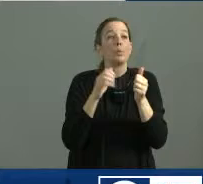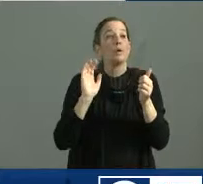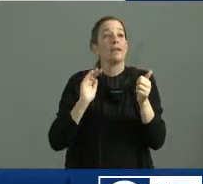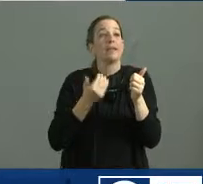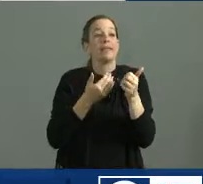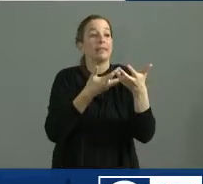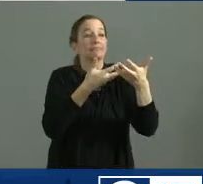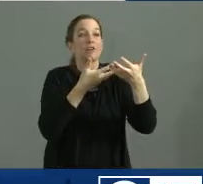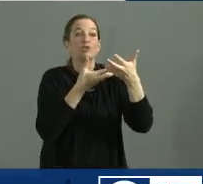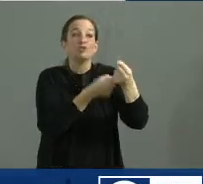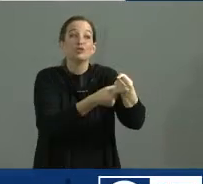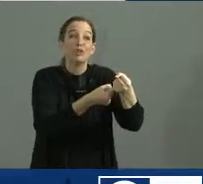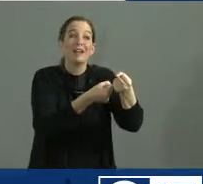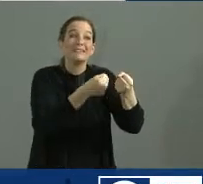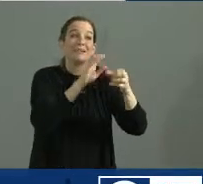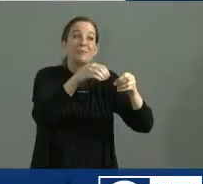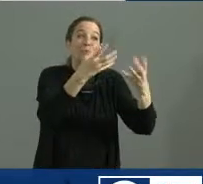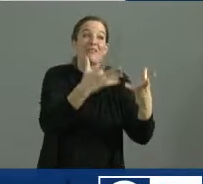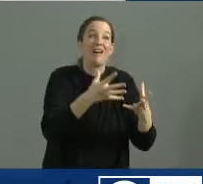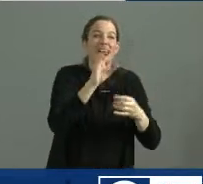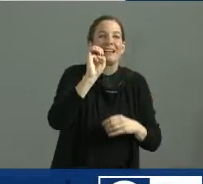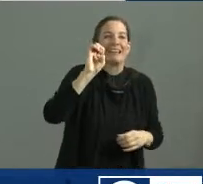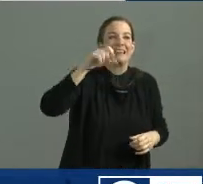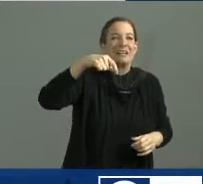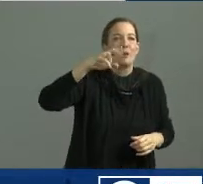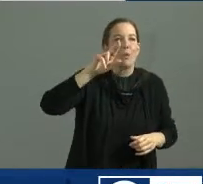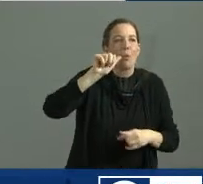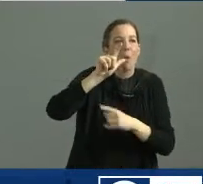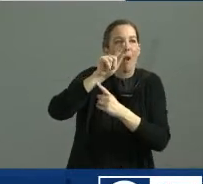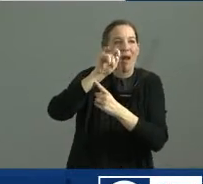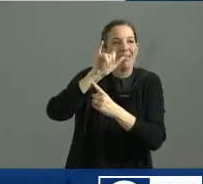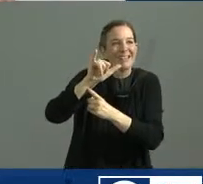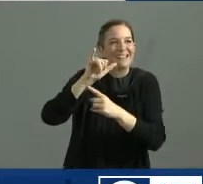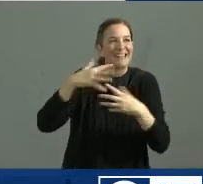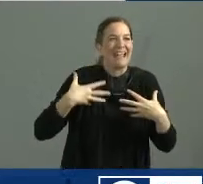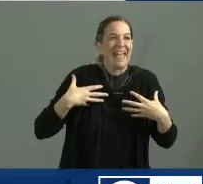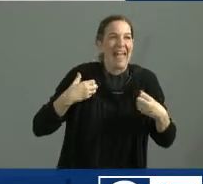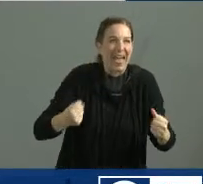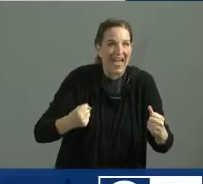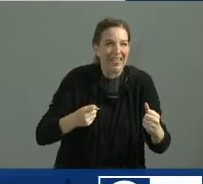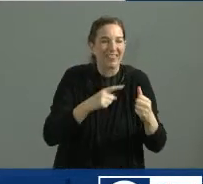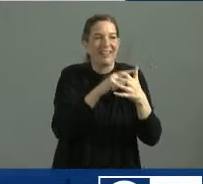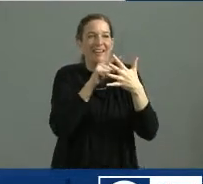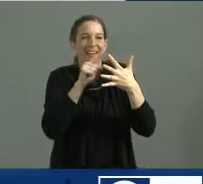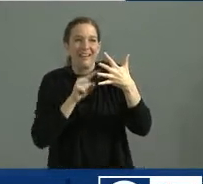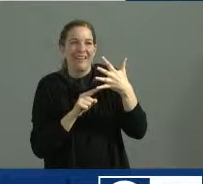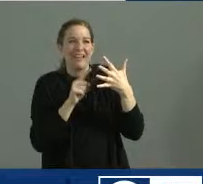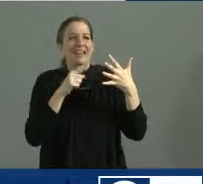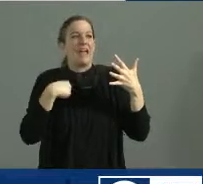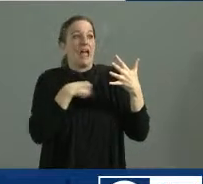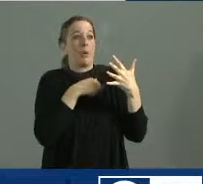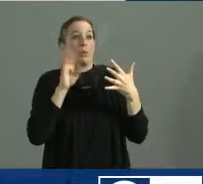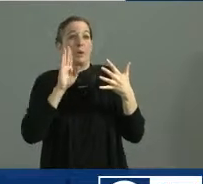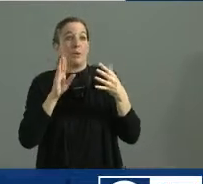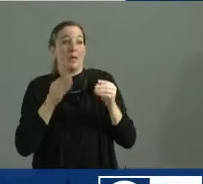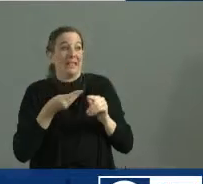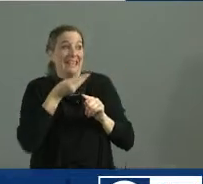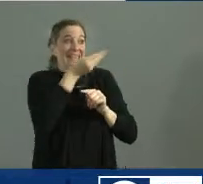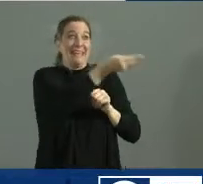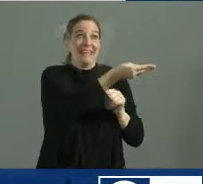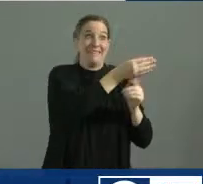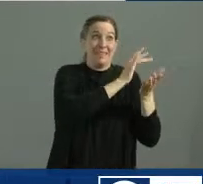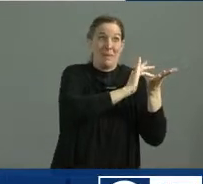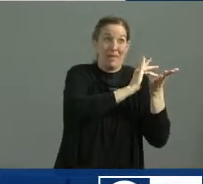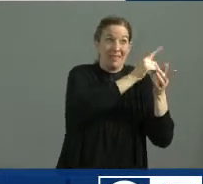like Equality Health and CLPC that are trusted by those communities to allocate vaccine to them so that they